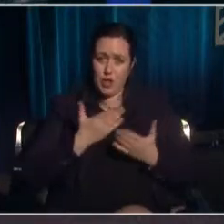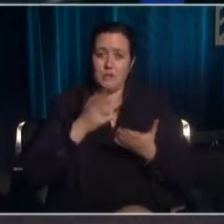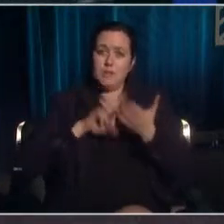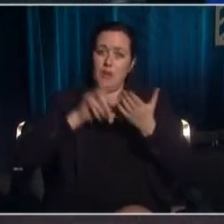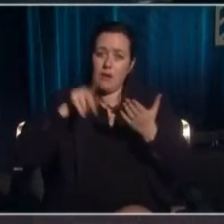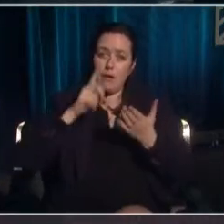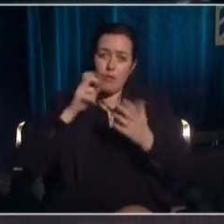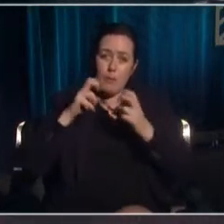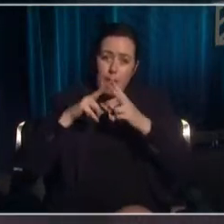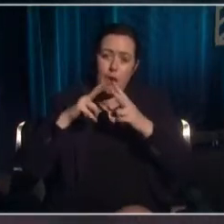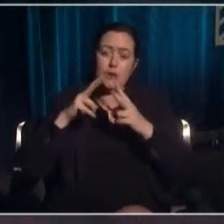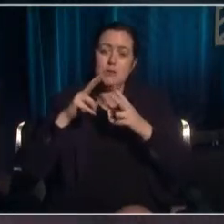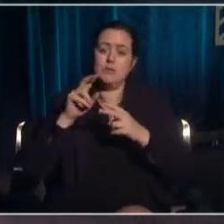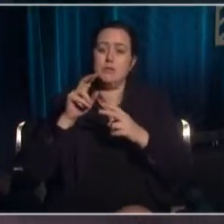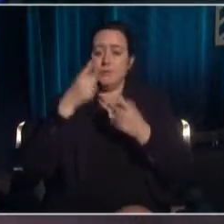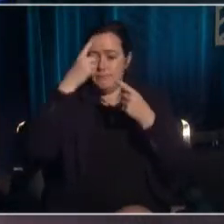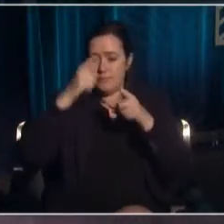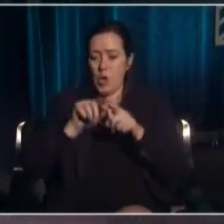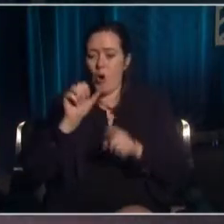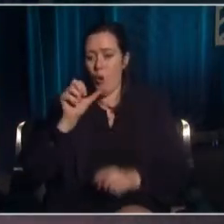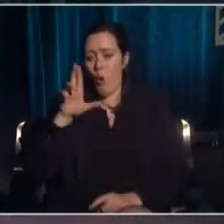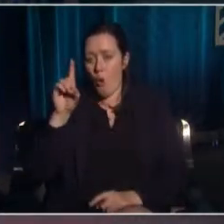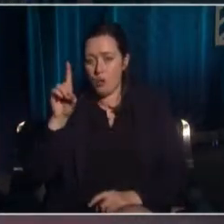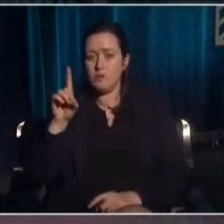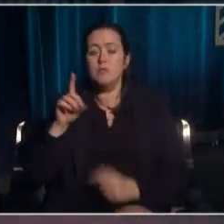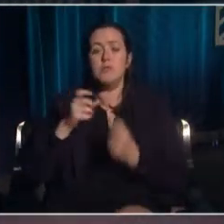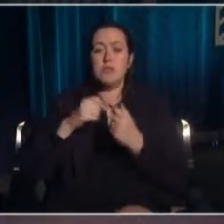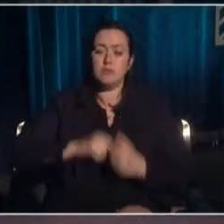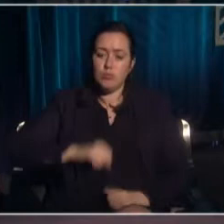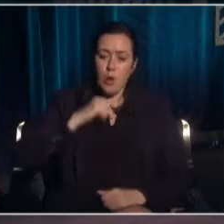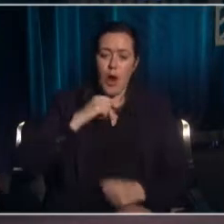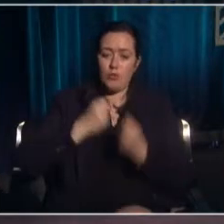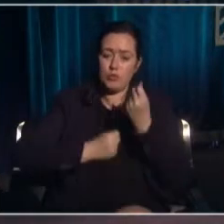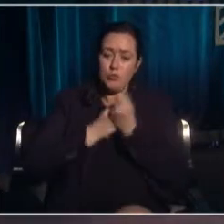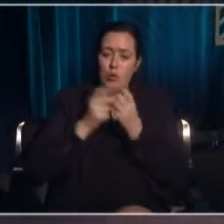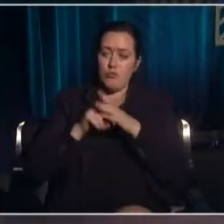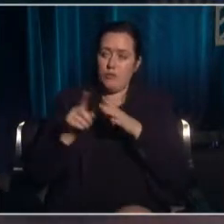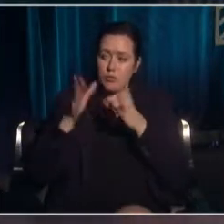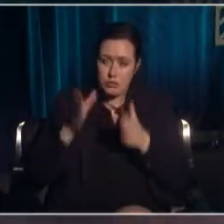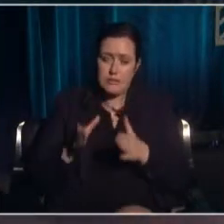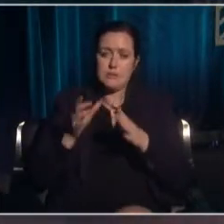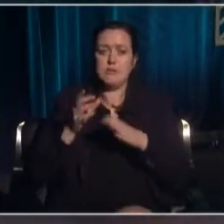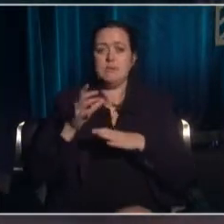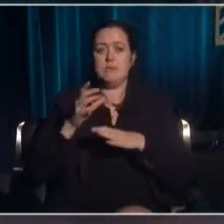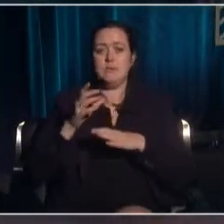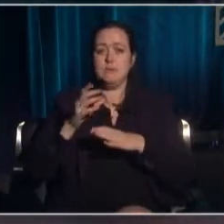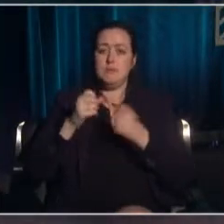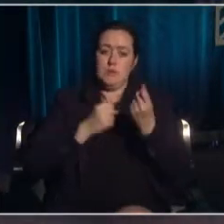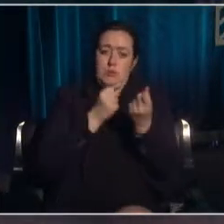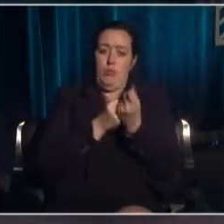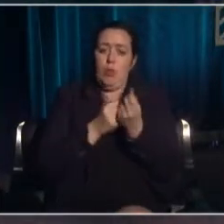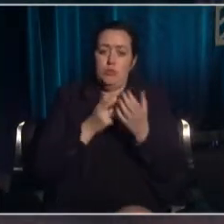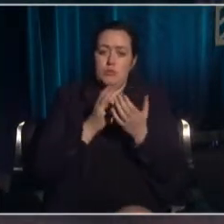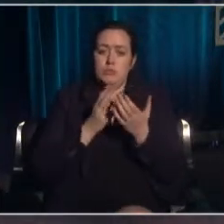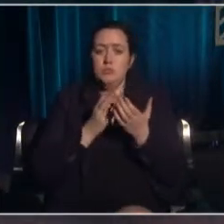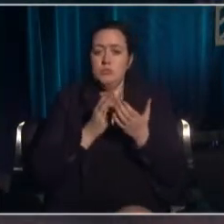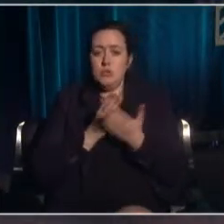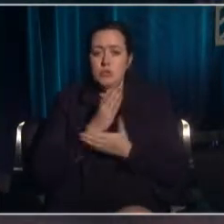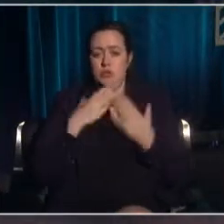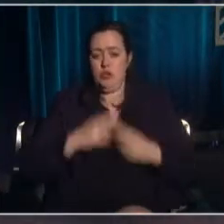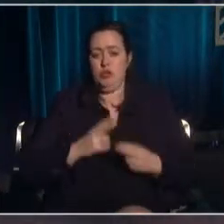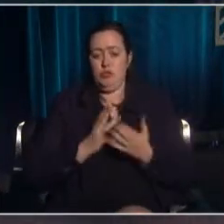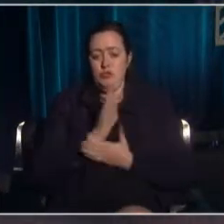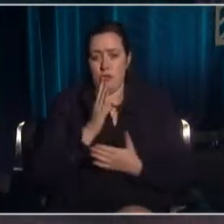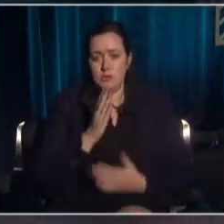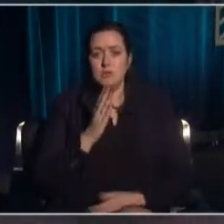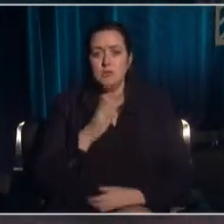continues a strong foreign aid program, is proud of its role in supporting refugees, stands up for human rights. And so my request to all of you guys as I